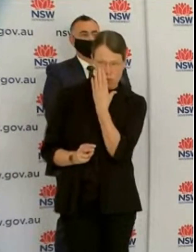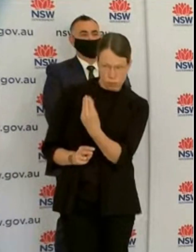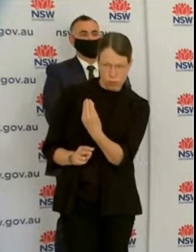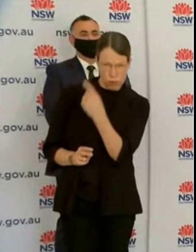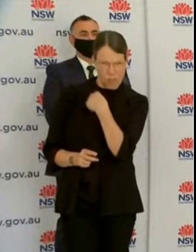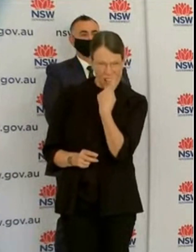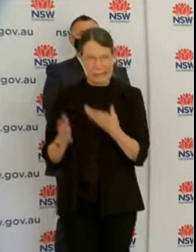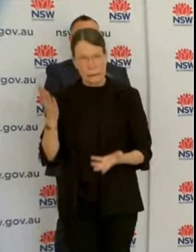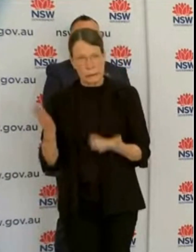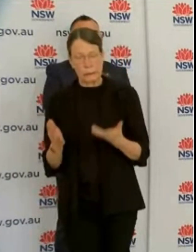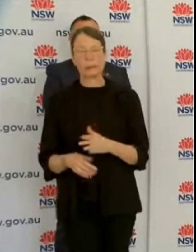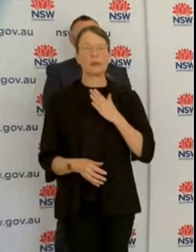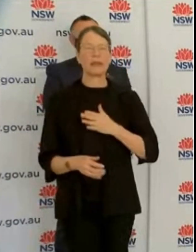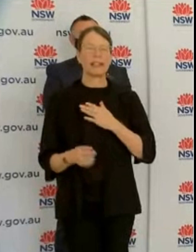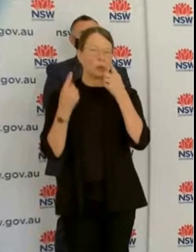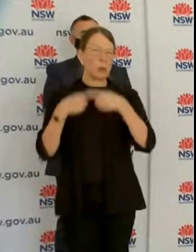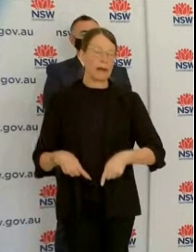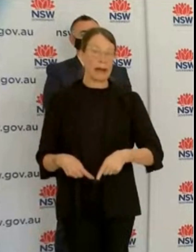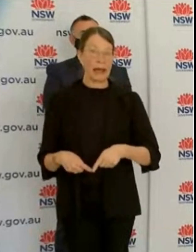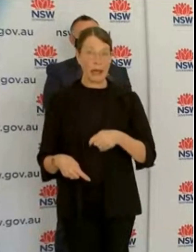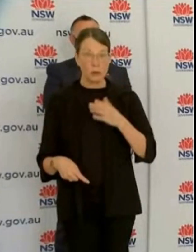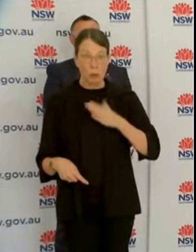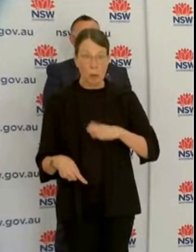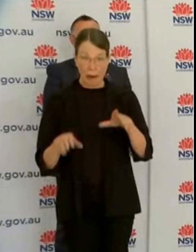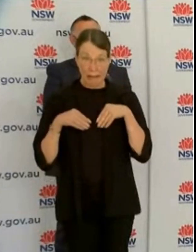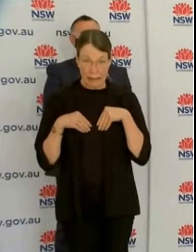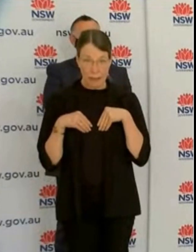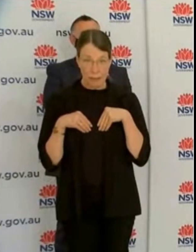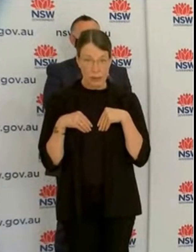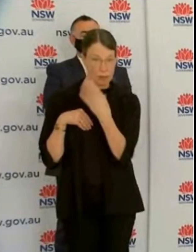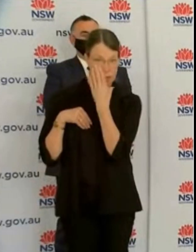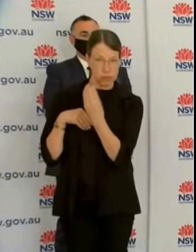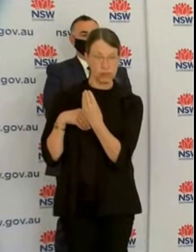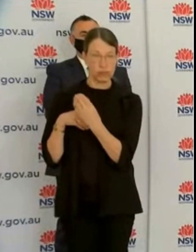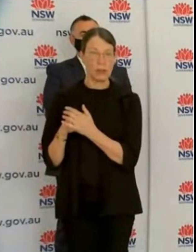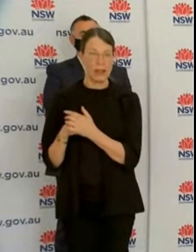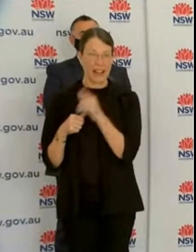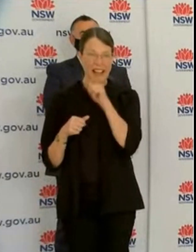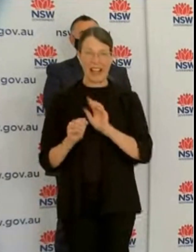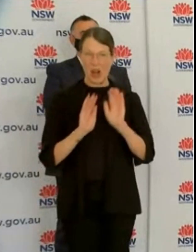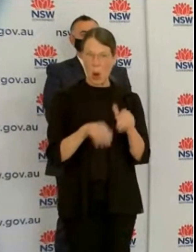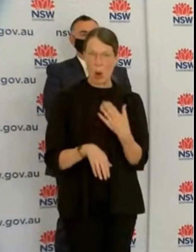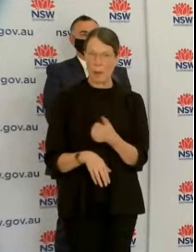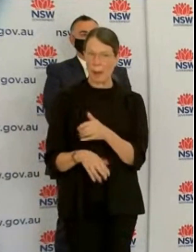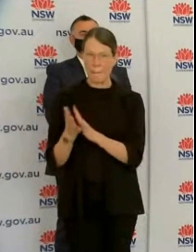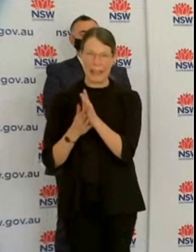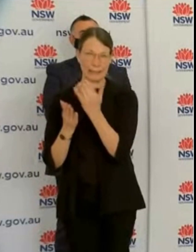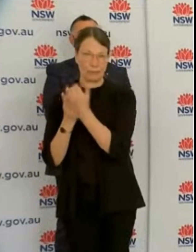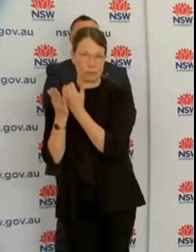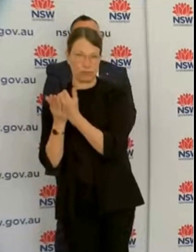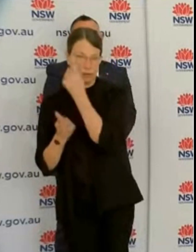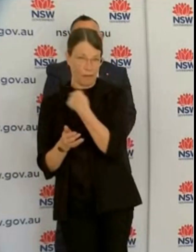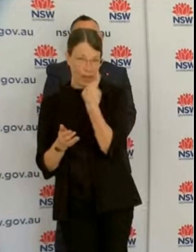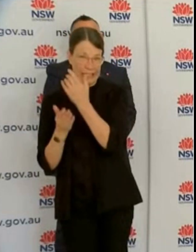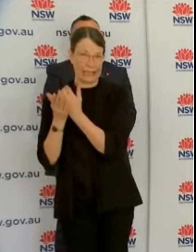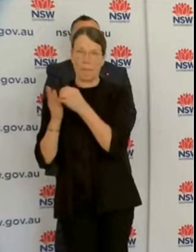all those issues, and it might come down to, if you're prepared to give up a little bit of privacy, you can then quarantine at home. And these are the conversations we're having